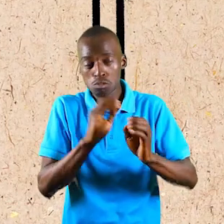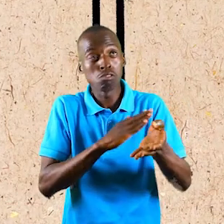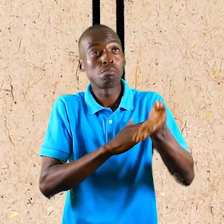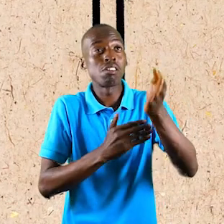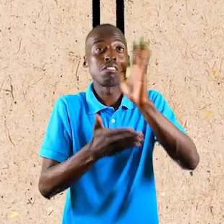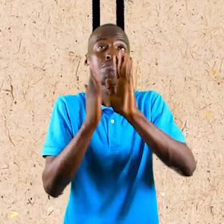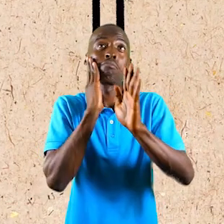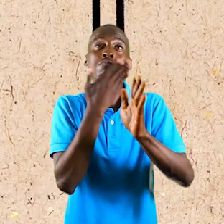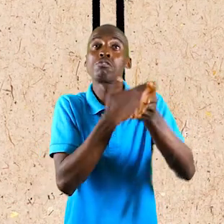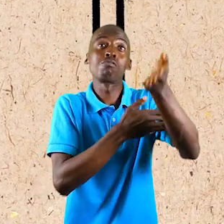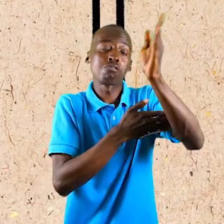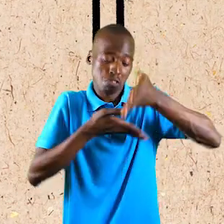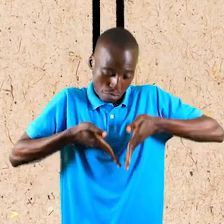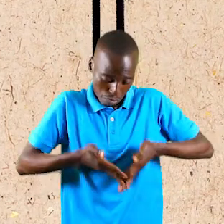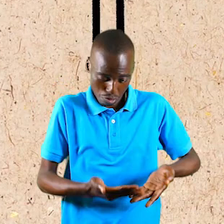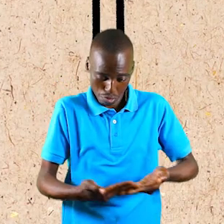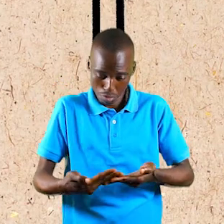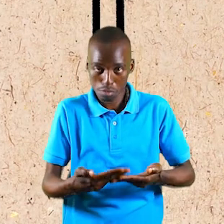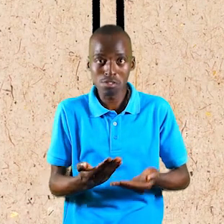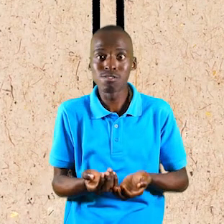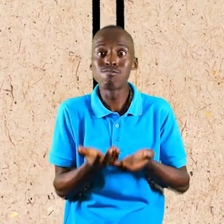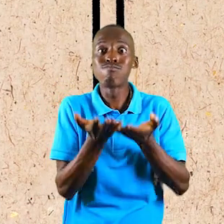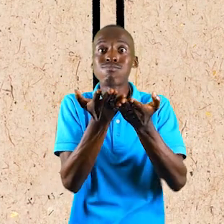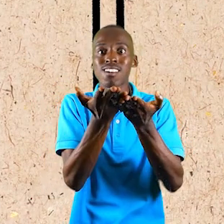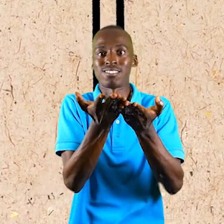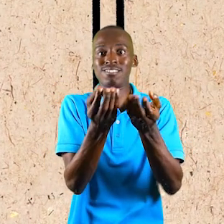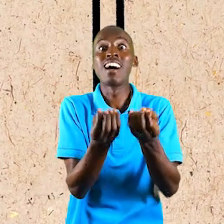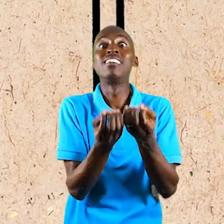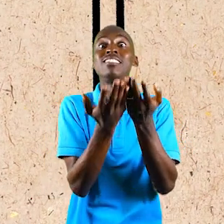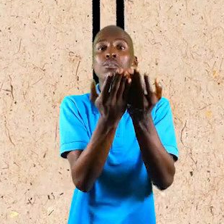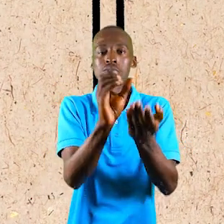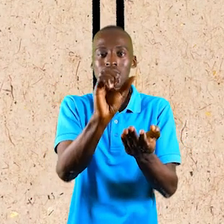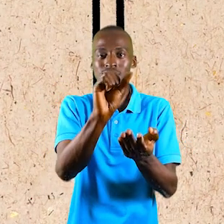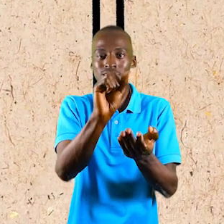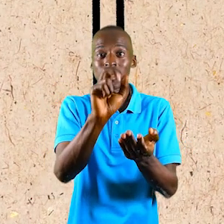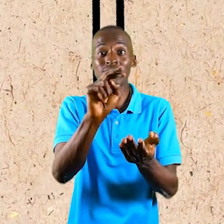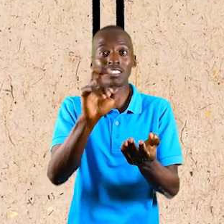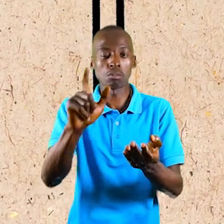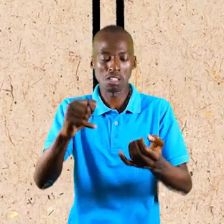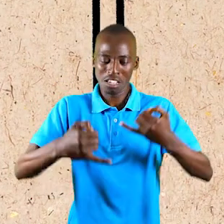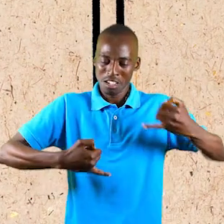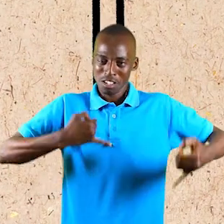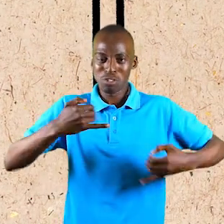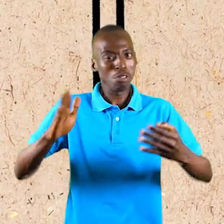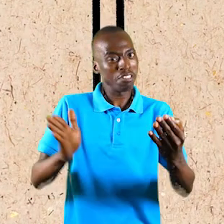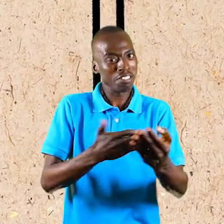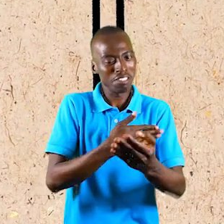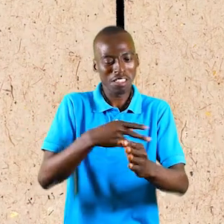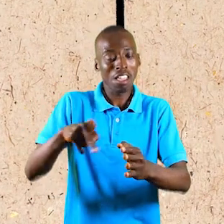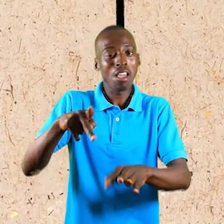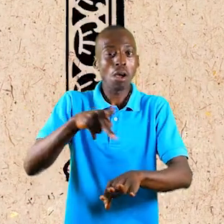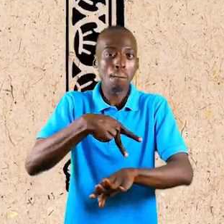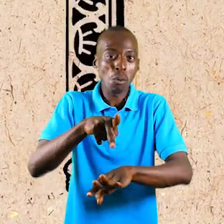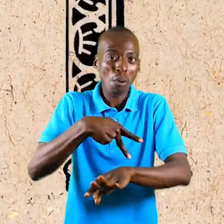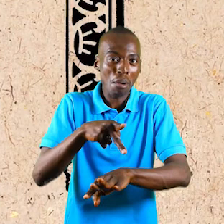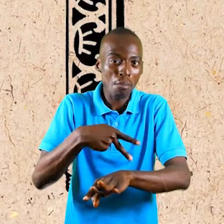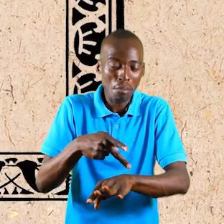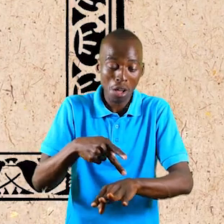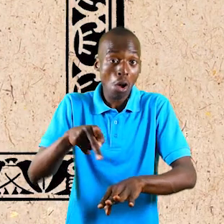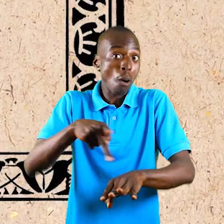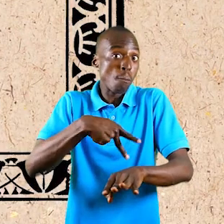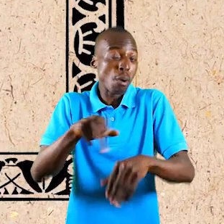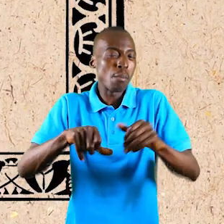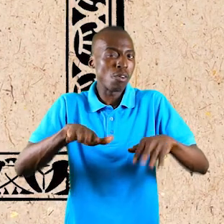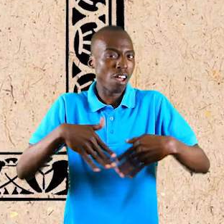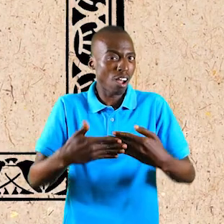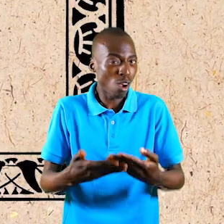she finally has a son named Samuel. And in joy, she sings this amazing poem in chapter 2. And the poem is